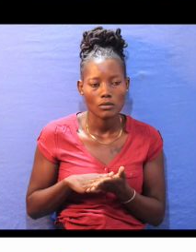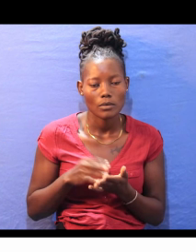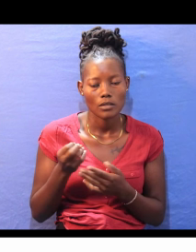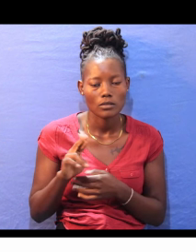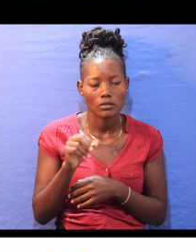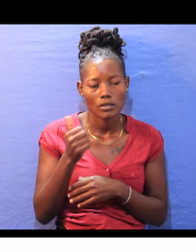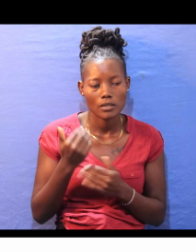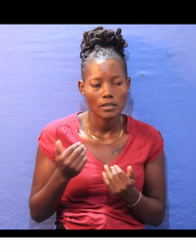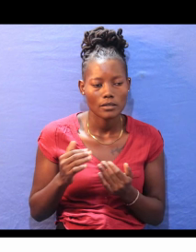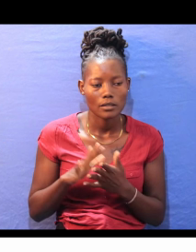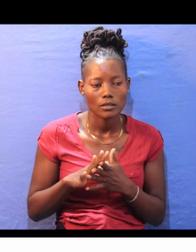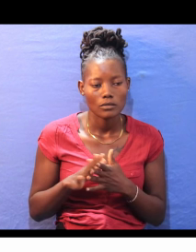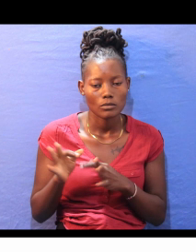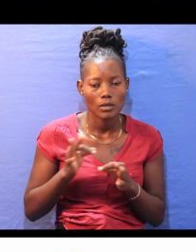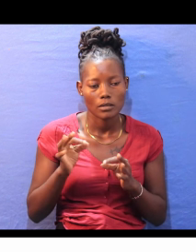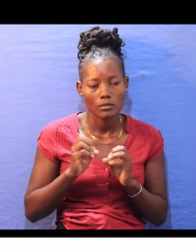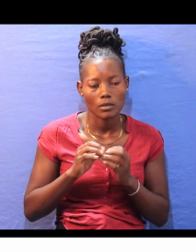more.